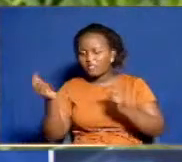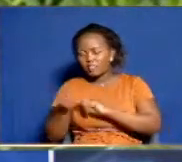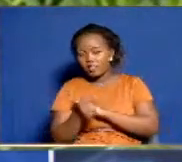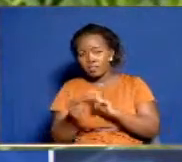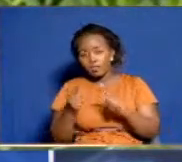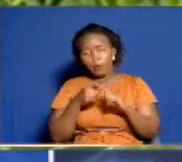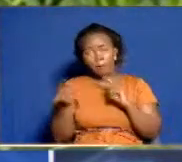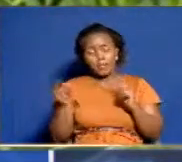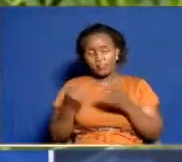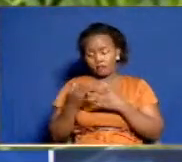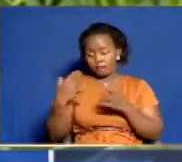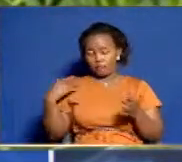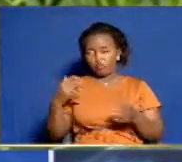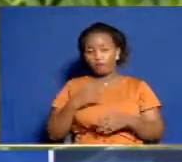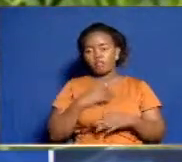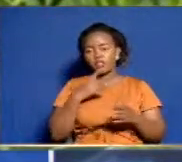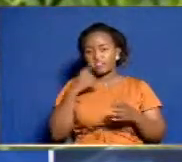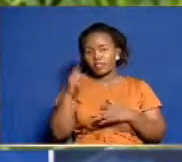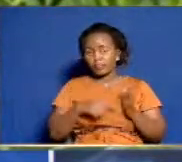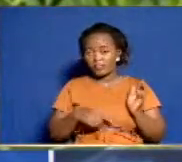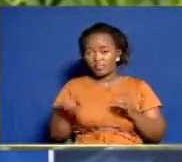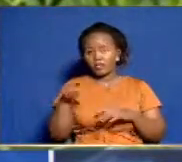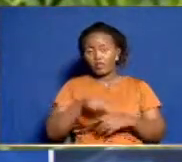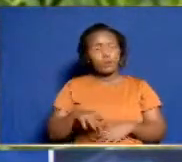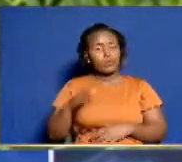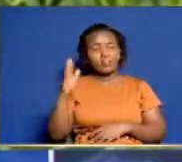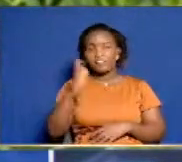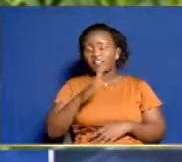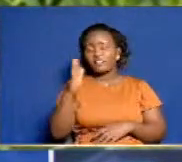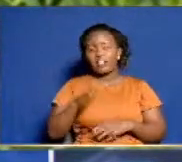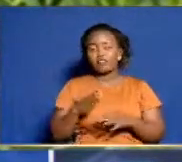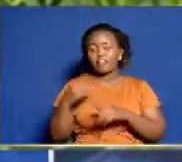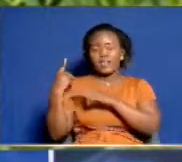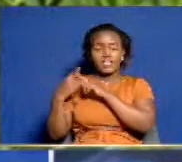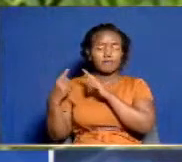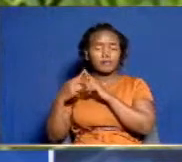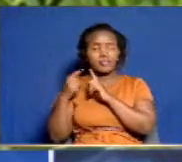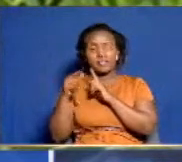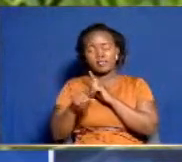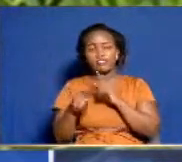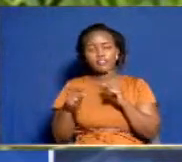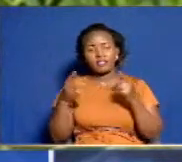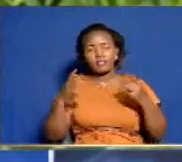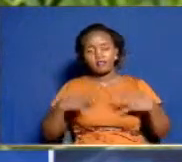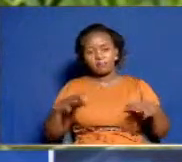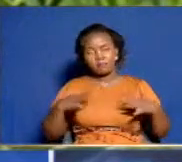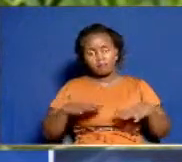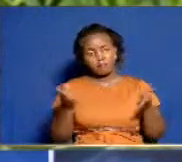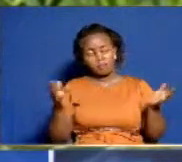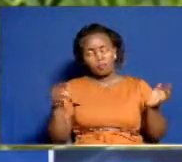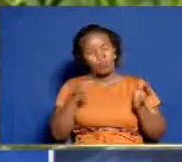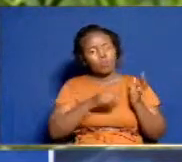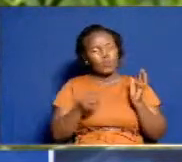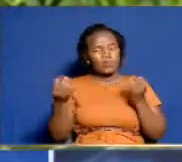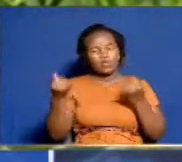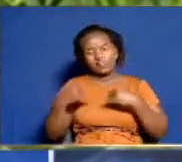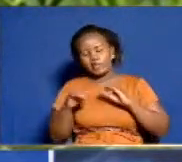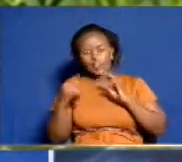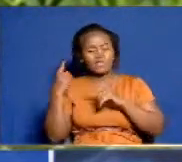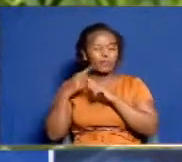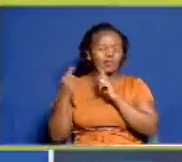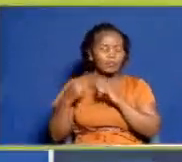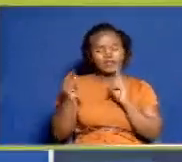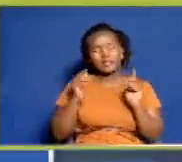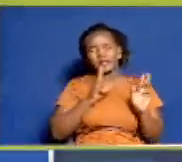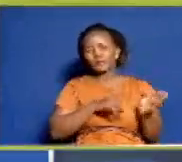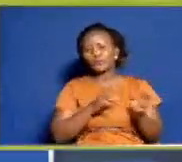because as I said before, we have never been where we are today as a world community. And so we are adapting to a new situation. We want to